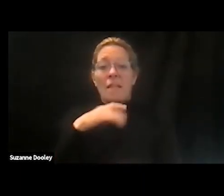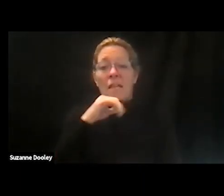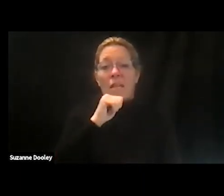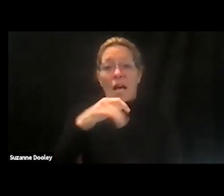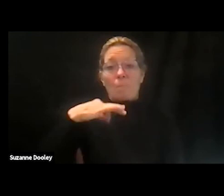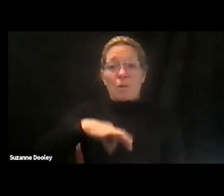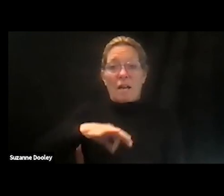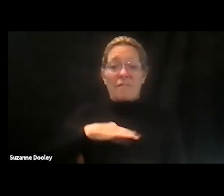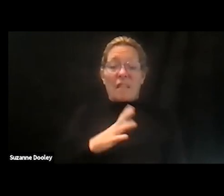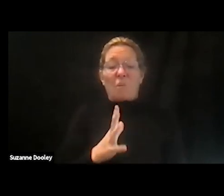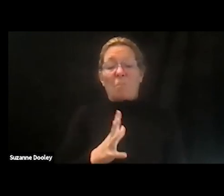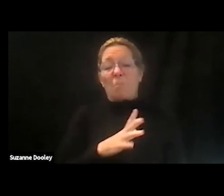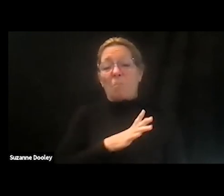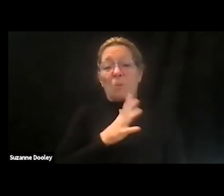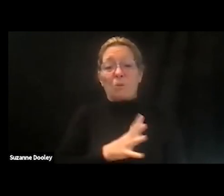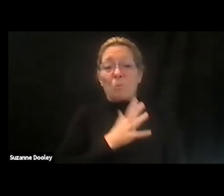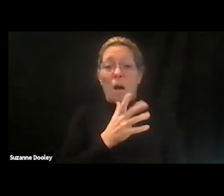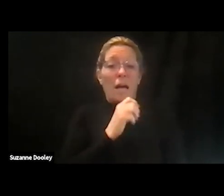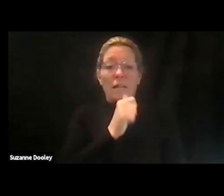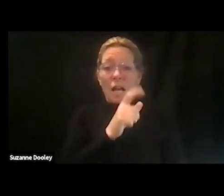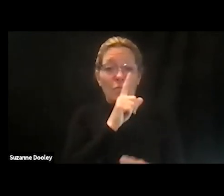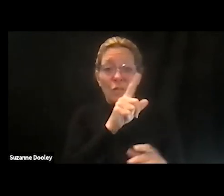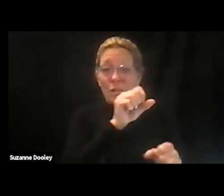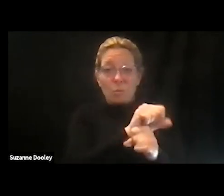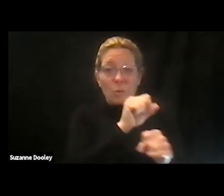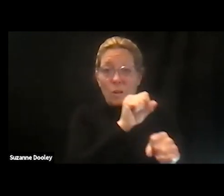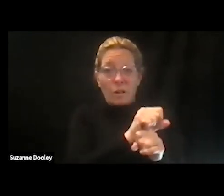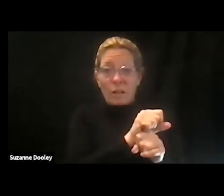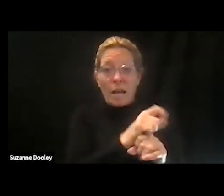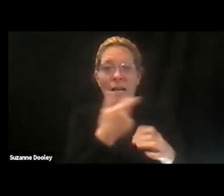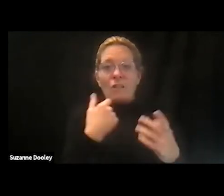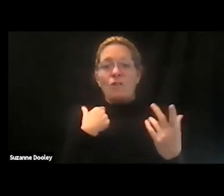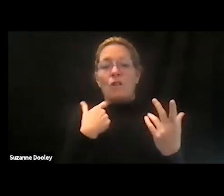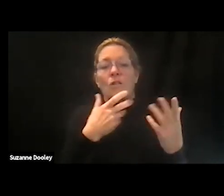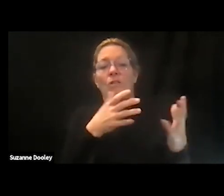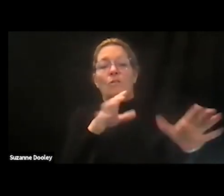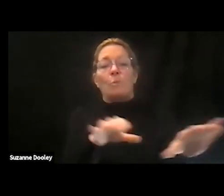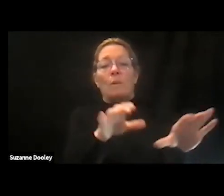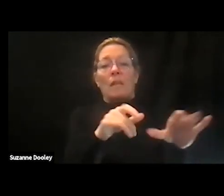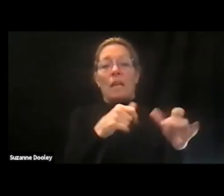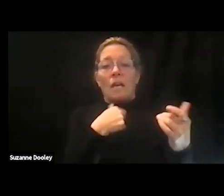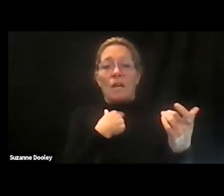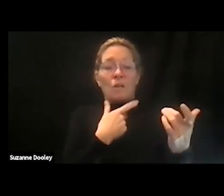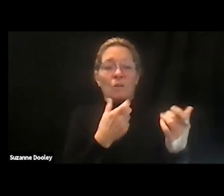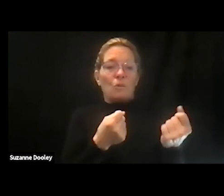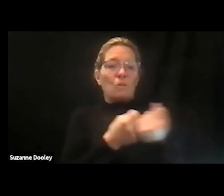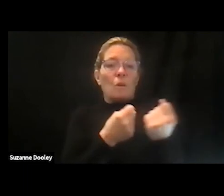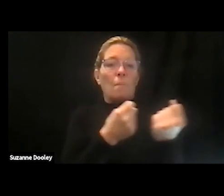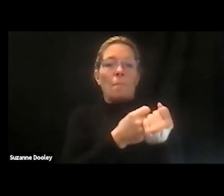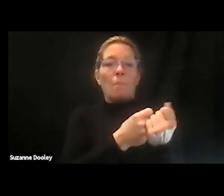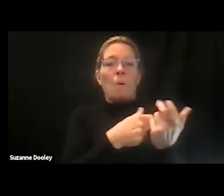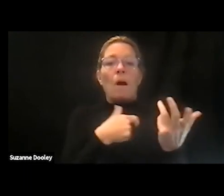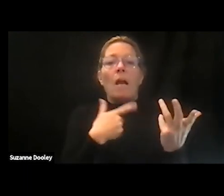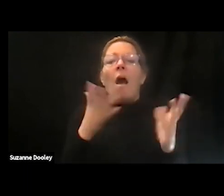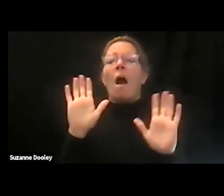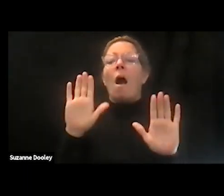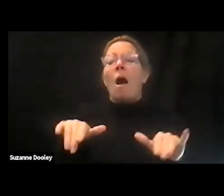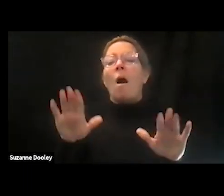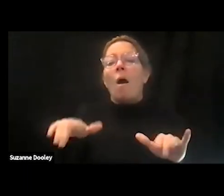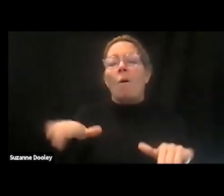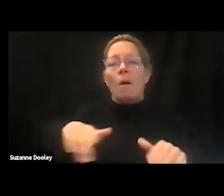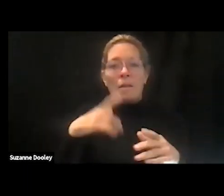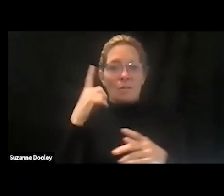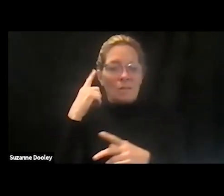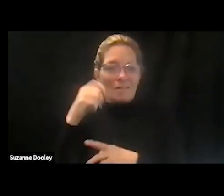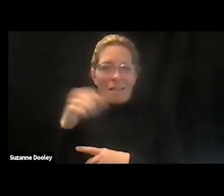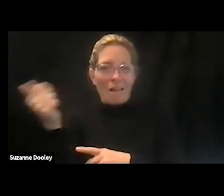and elitist led, that aren't doing the real work, that are just sitting there to support the greenwashing of others, and ask those